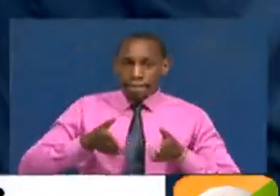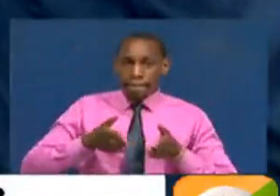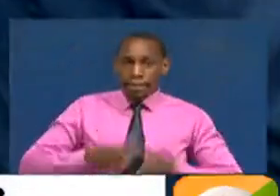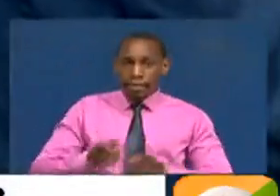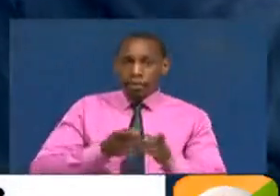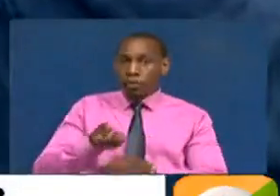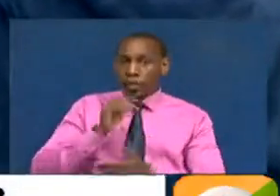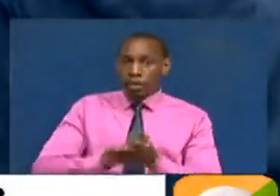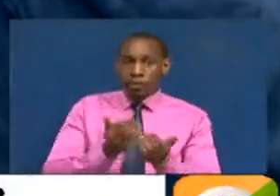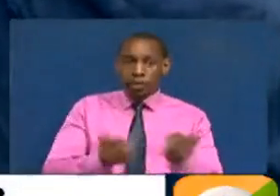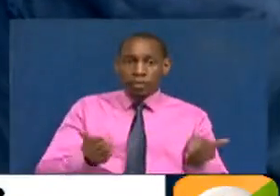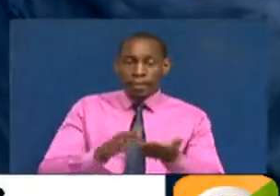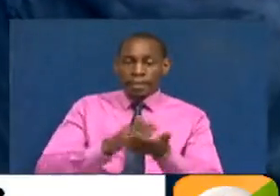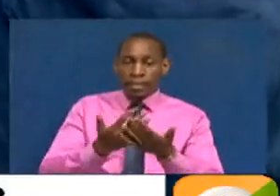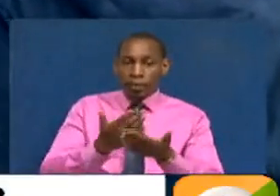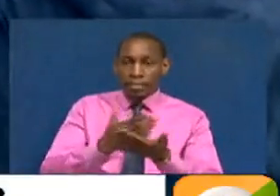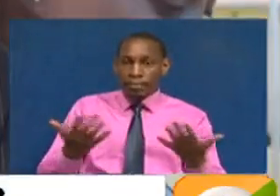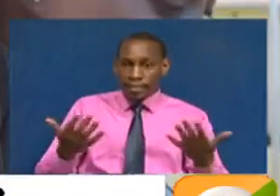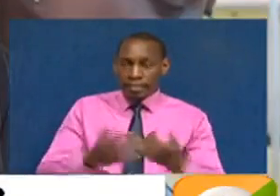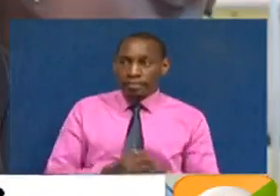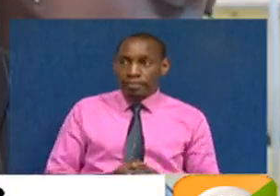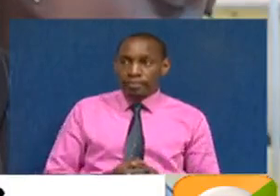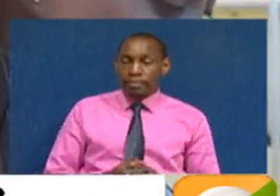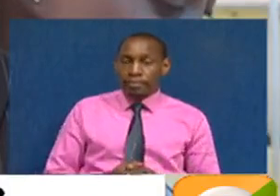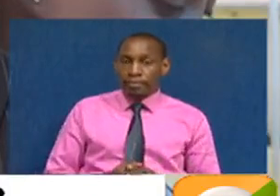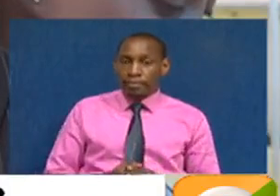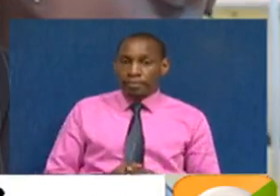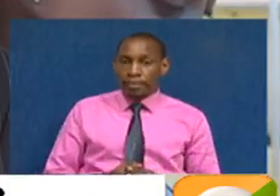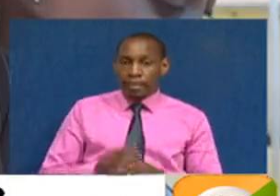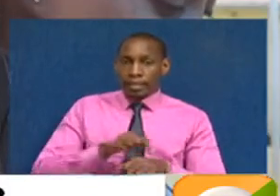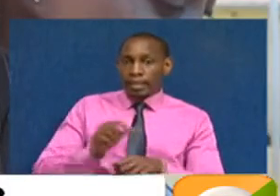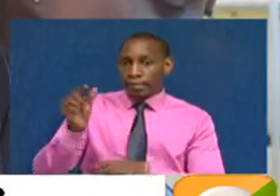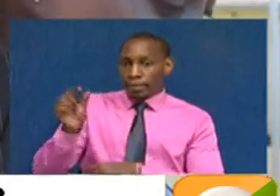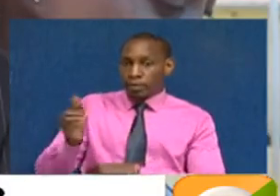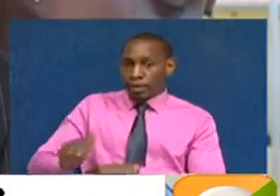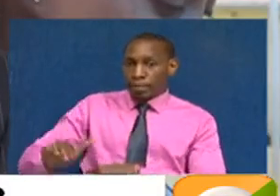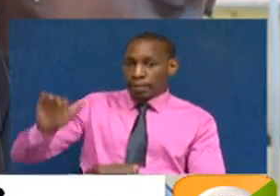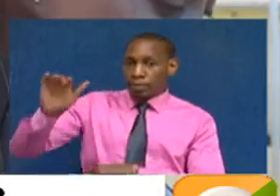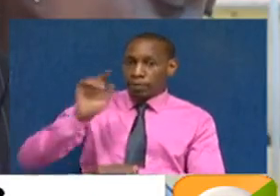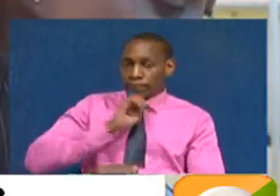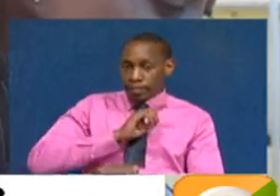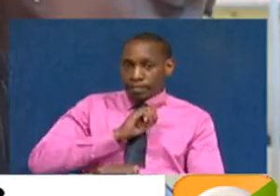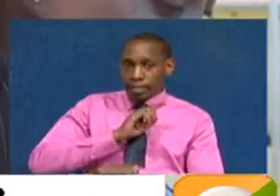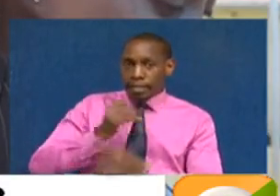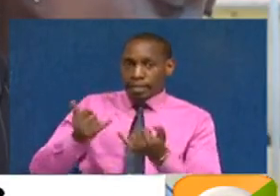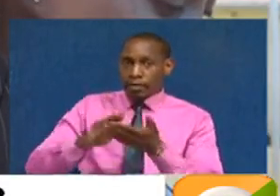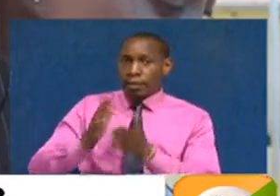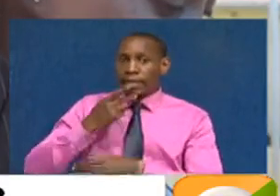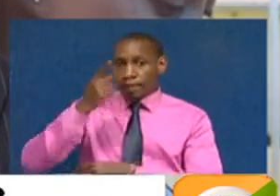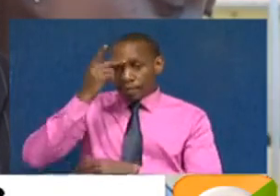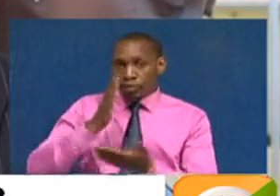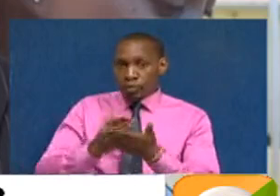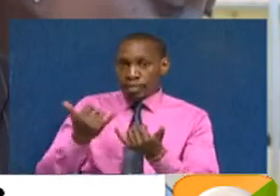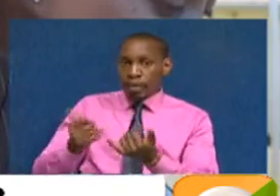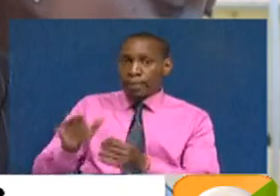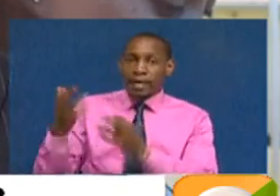the minors based on certain factors. To see that if somebody is a mature minor, by the fact that you have become a parent, by the fact